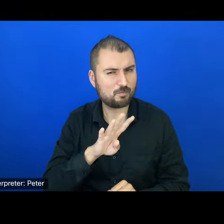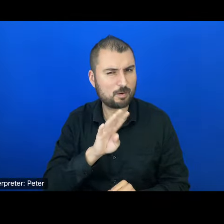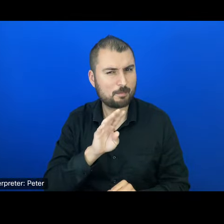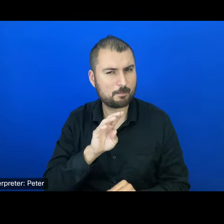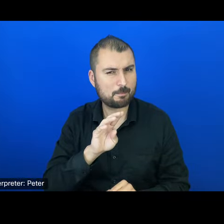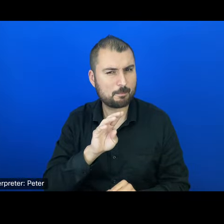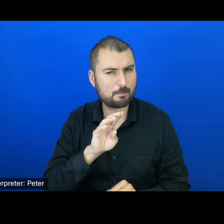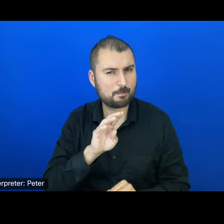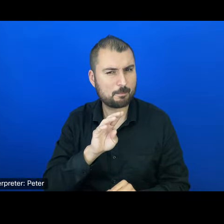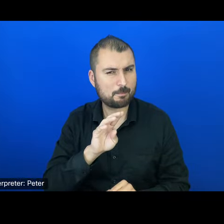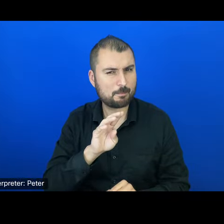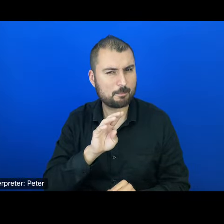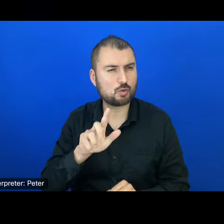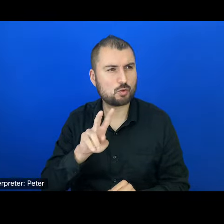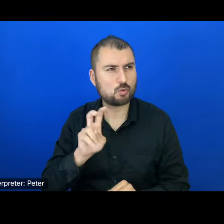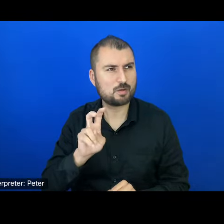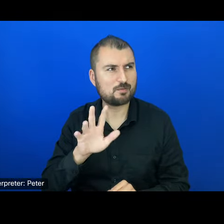$4,259,000.